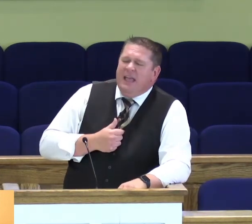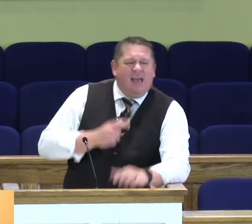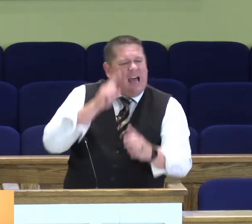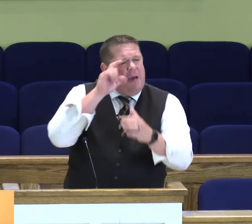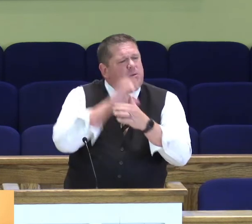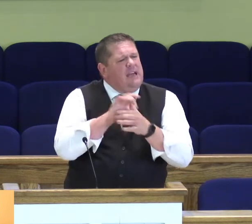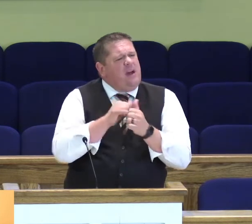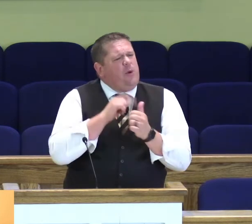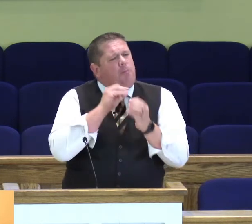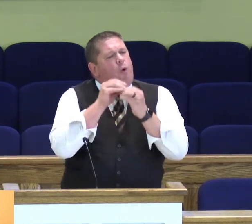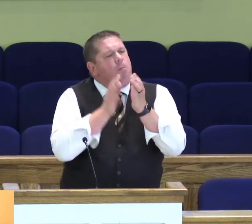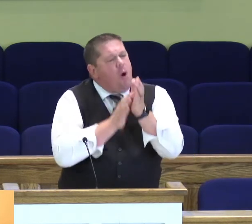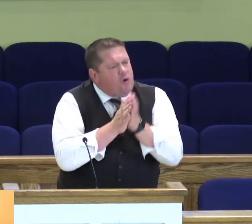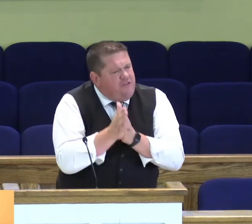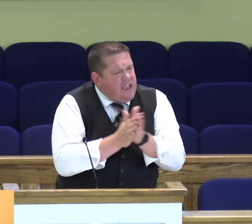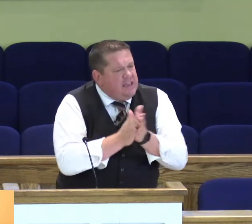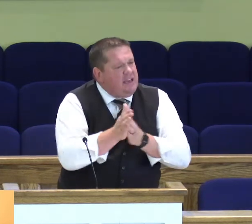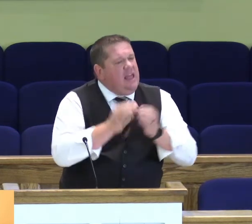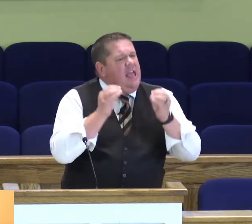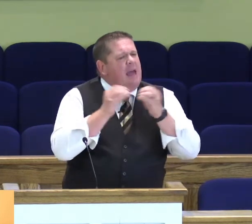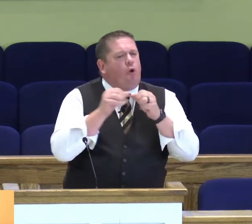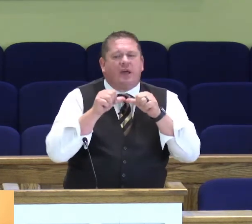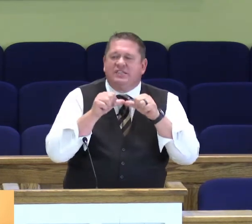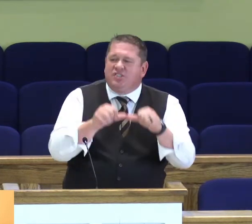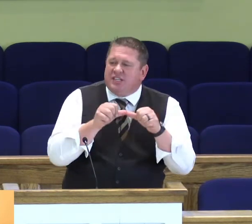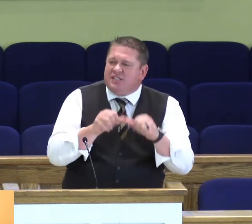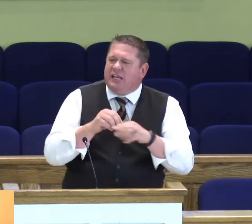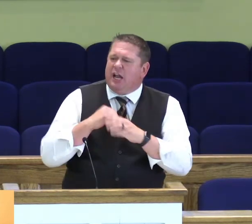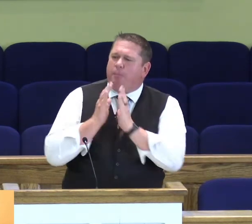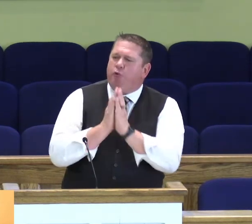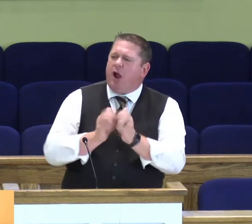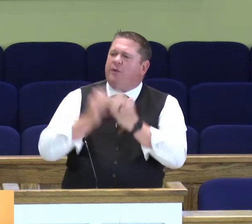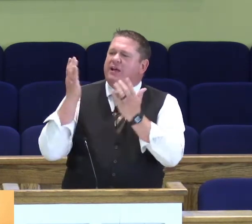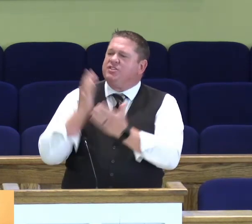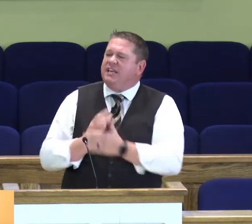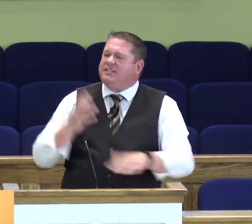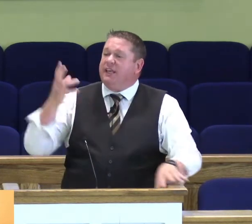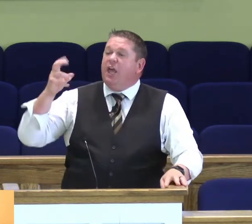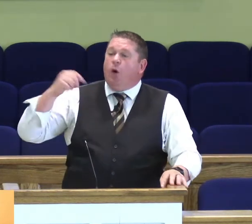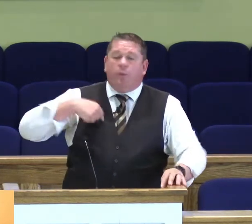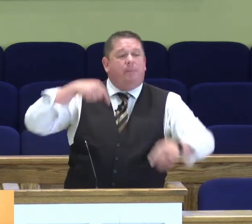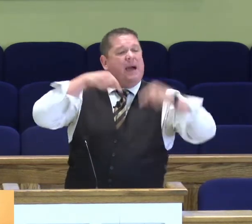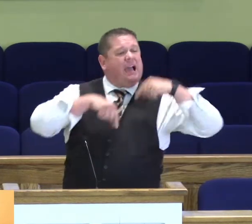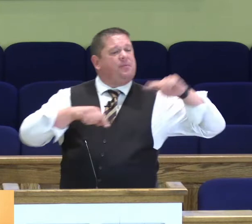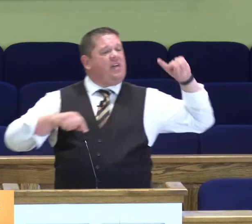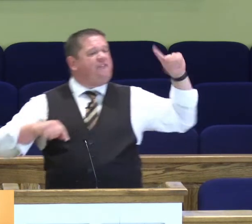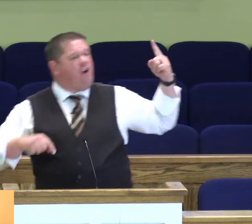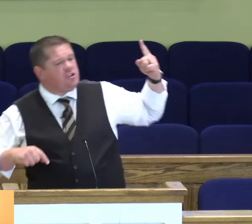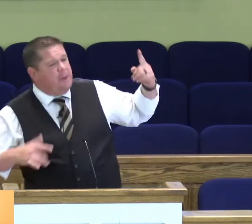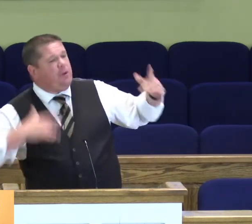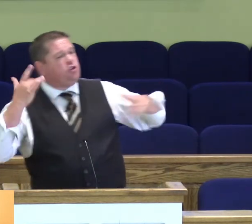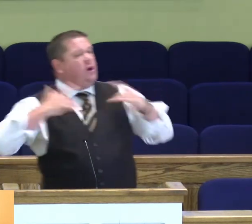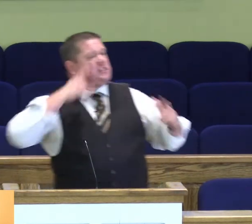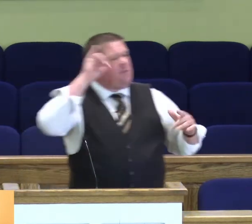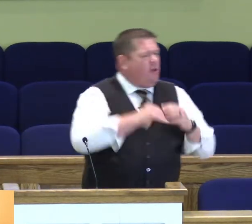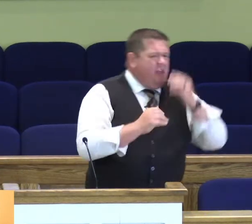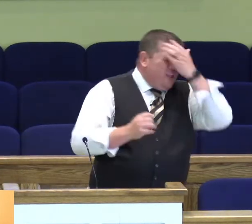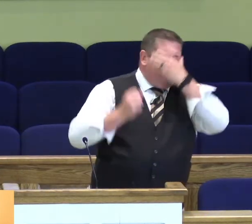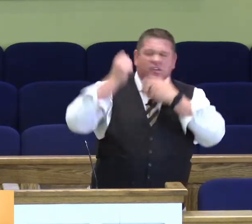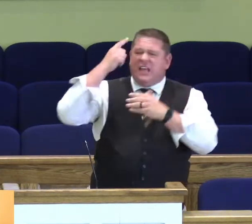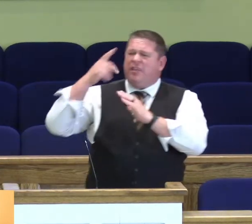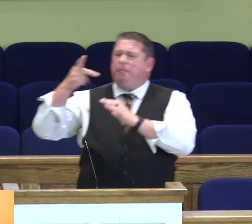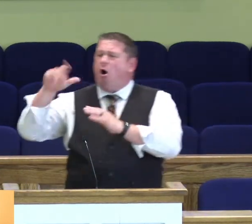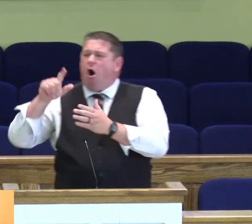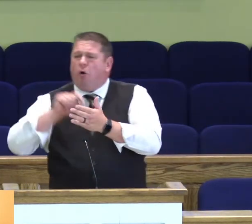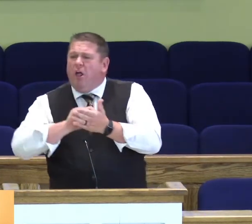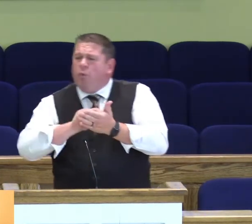heart. And I believe that we are more motivated and more consistent in our prayer without ceasing when we back up to that first step, rejoice evermore.